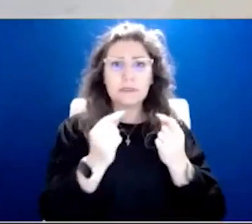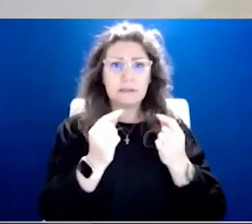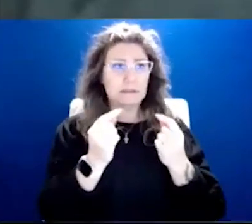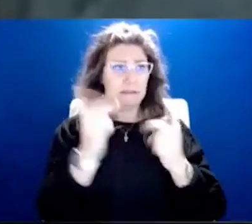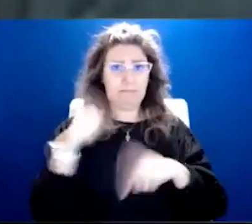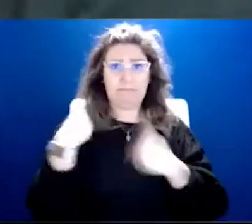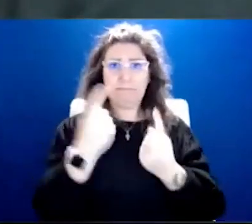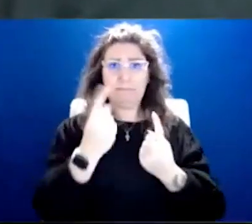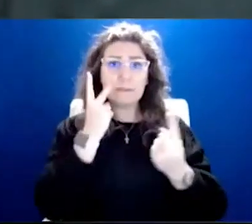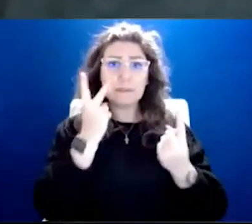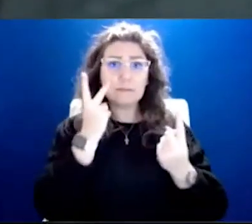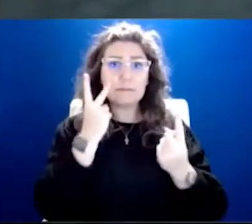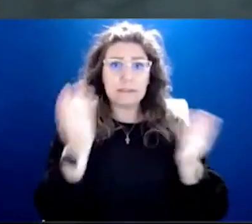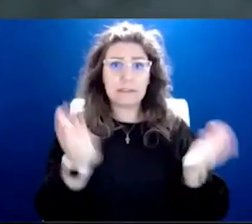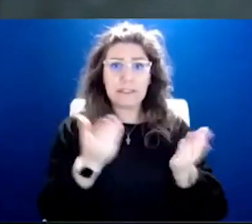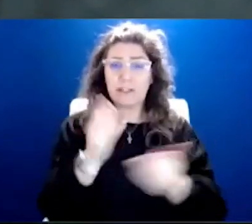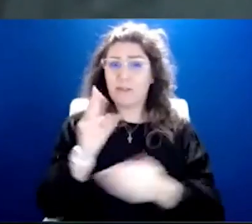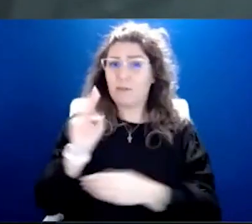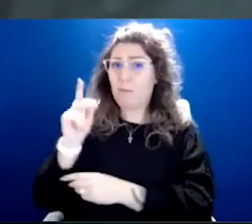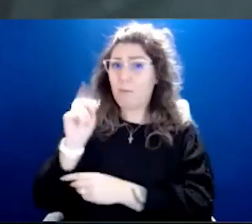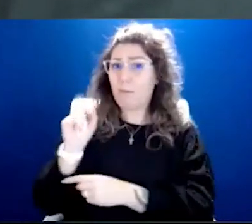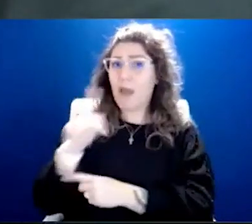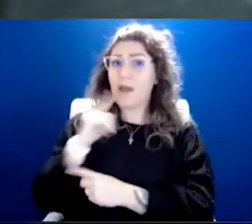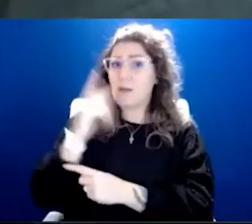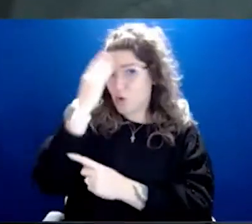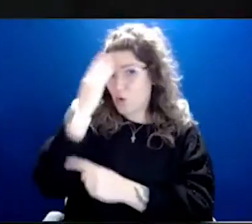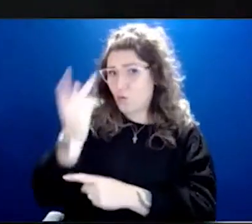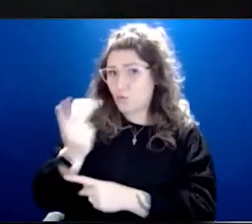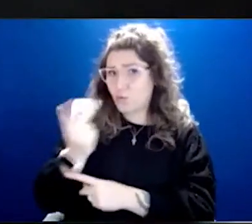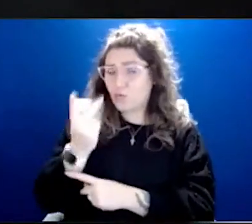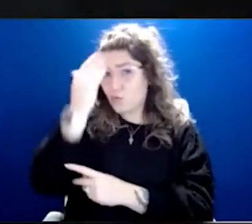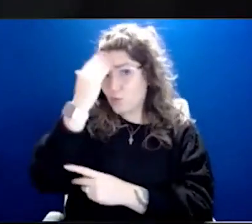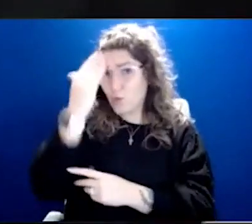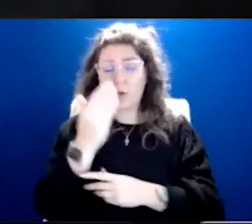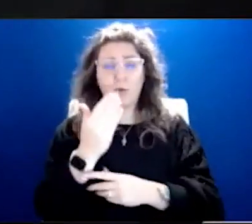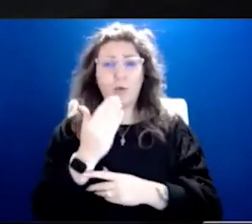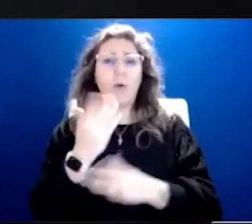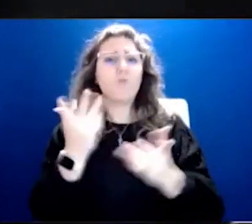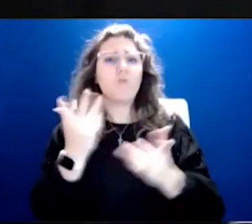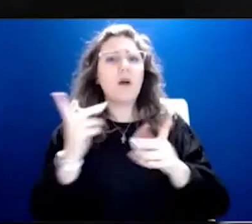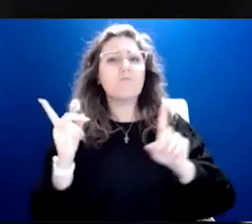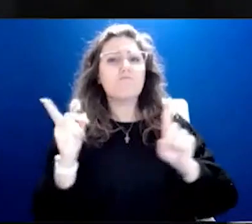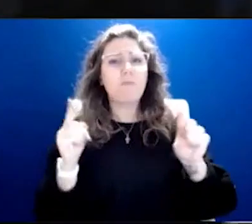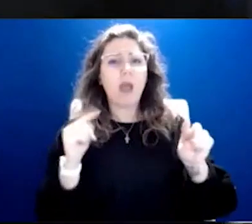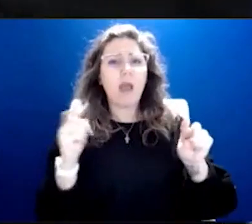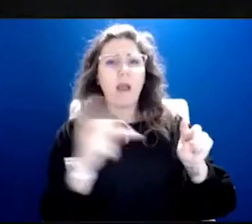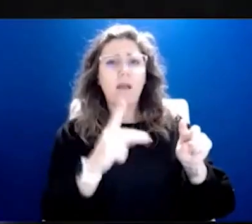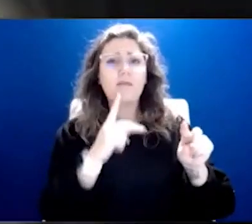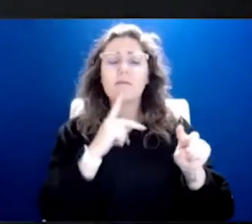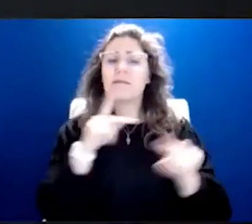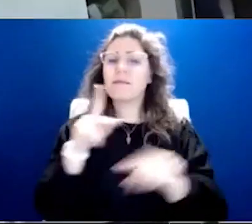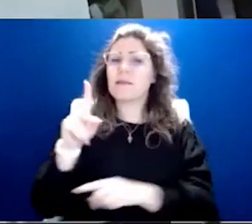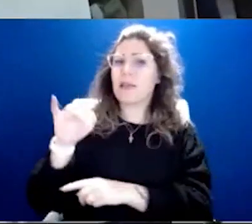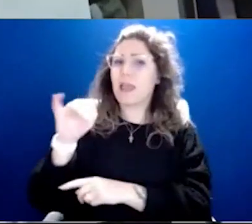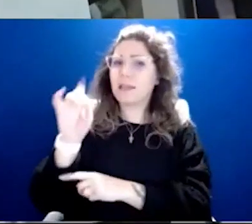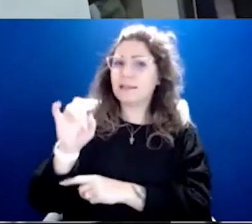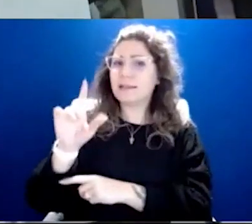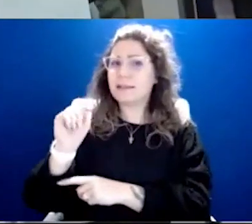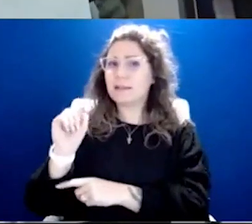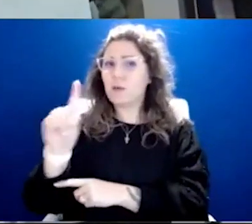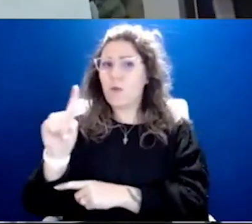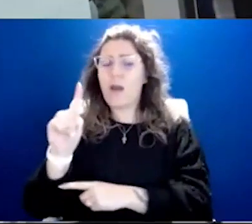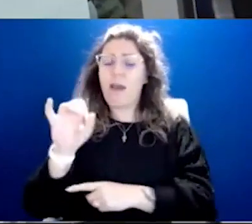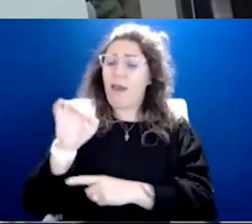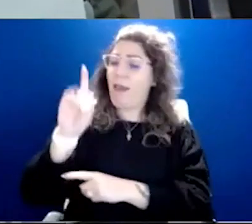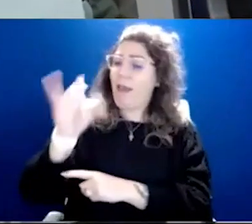solely for MAB, please let Heidi or I know. What keeps me coming back? In triage, Casey is at T1. The team. Allie and Nick are in the front